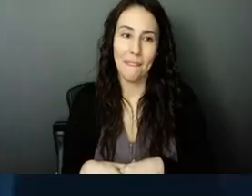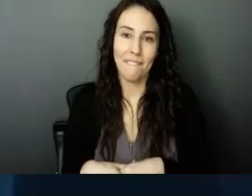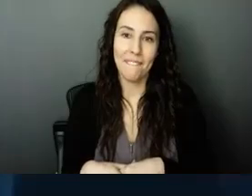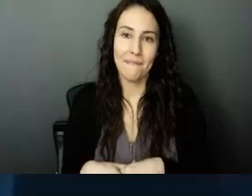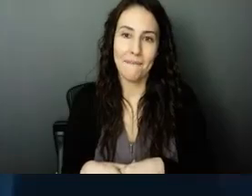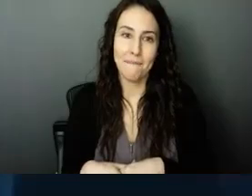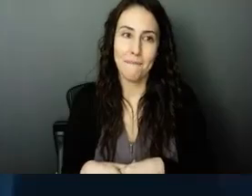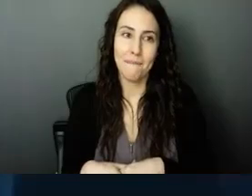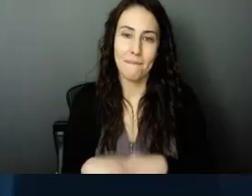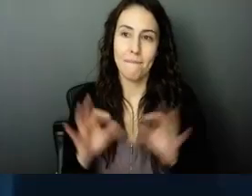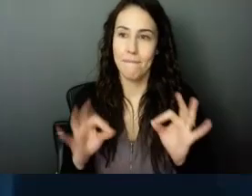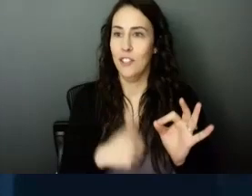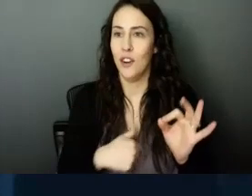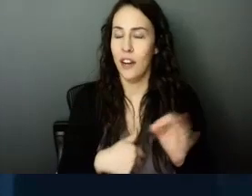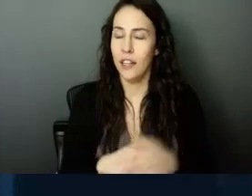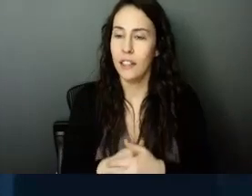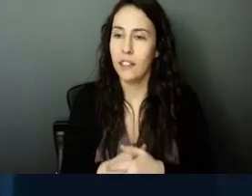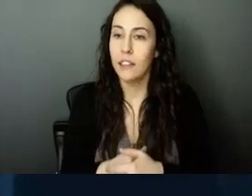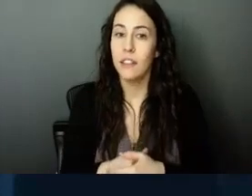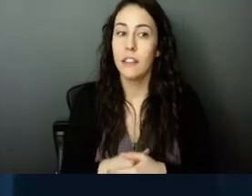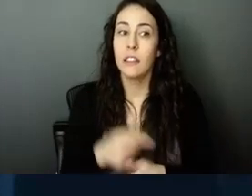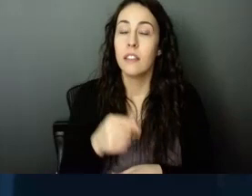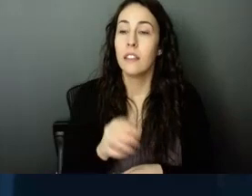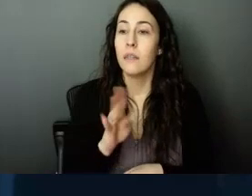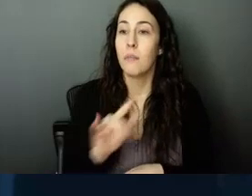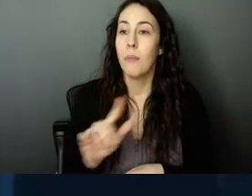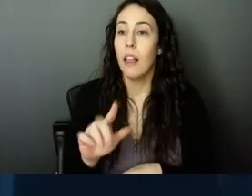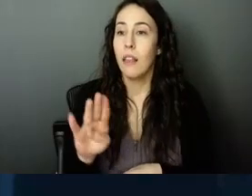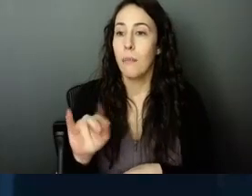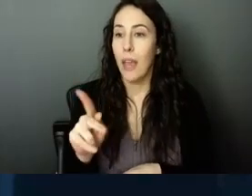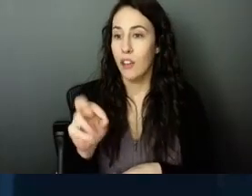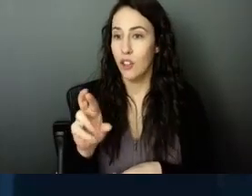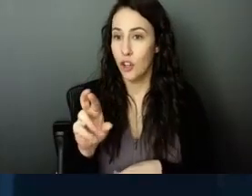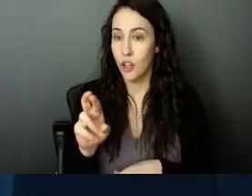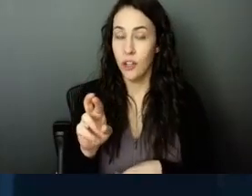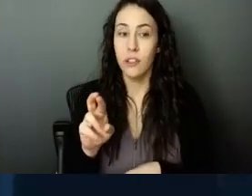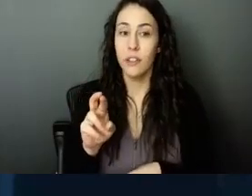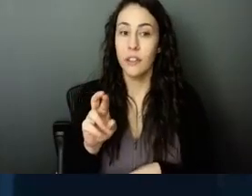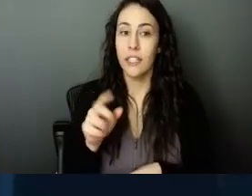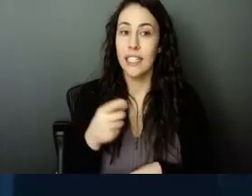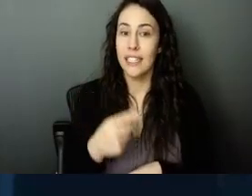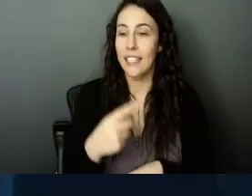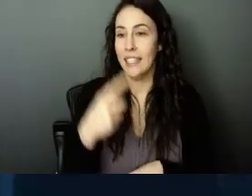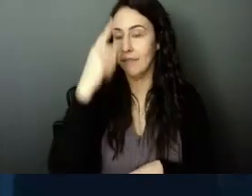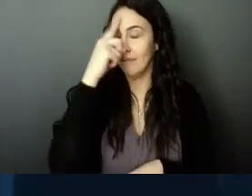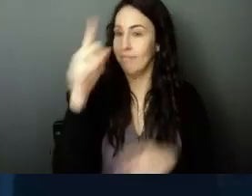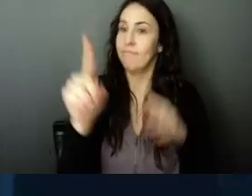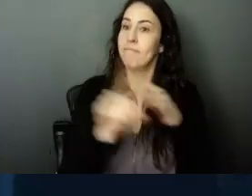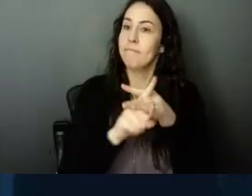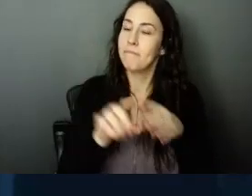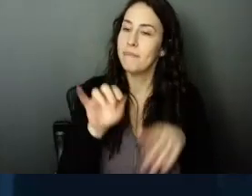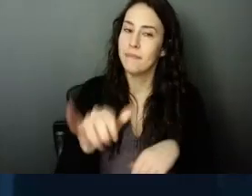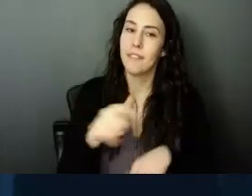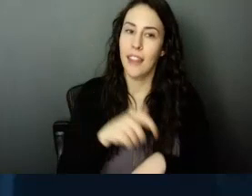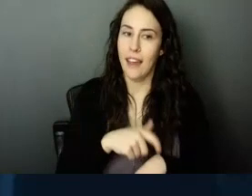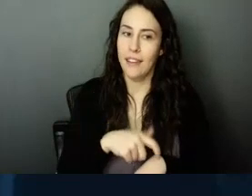there we go, sorry. So this is Bill Baker. He was the one who thought of the idea at the time